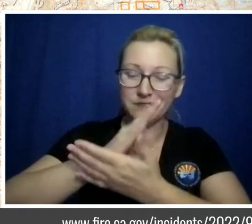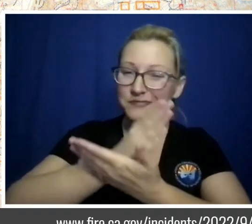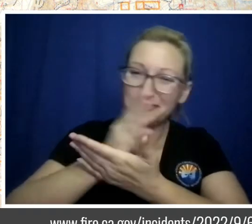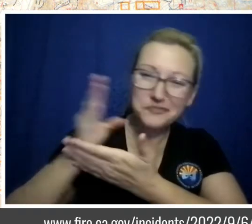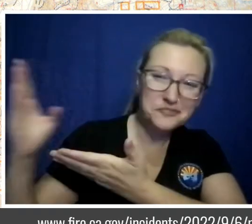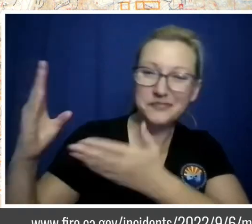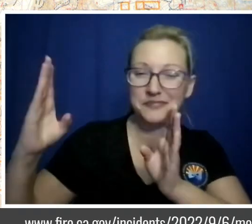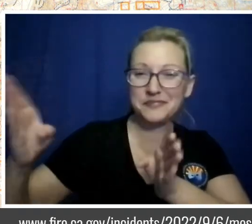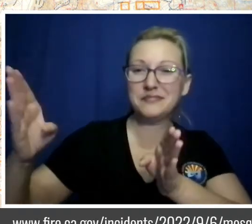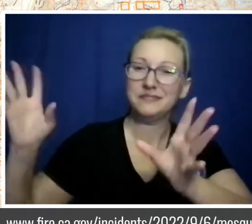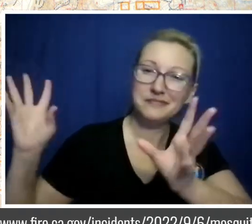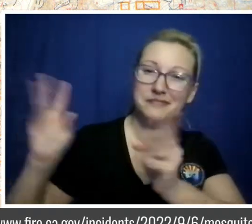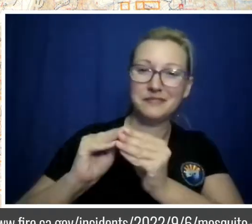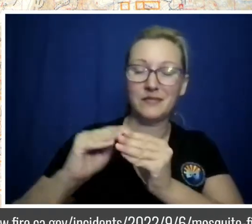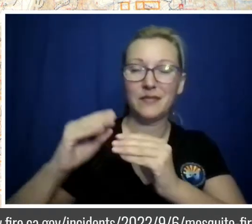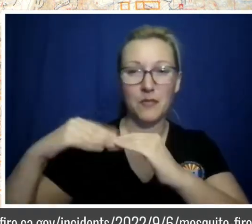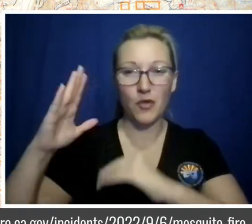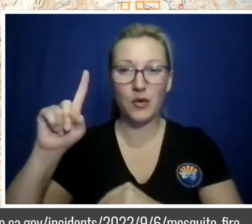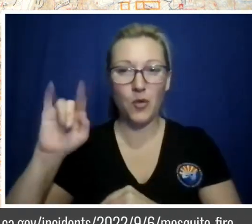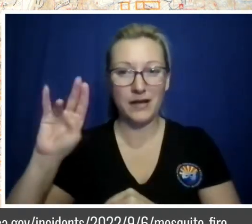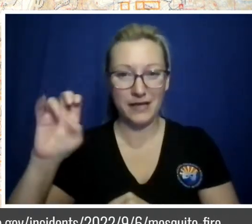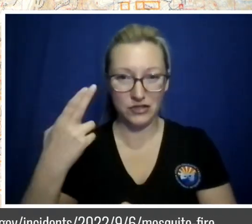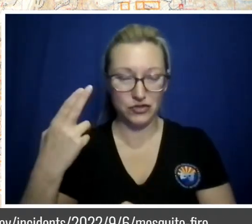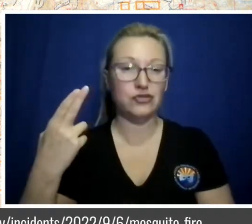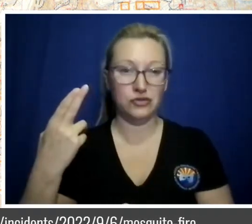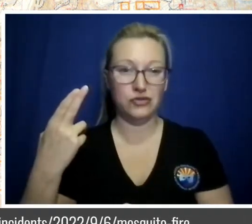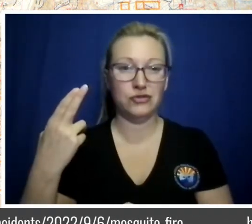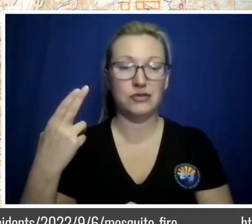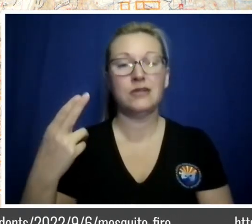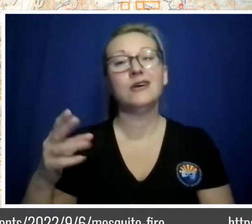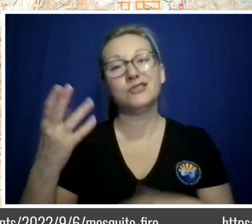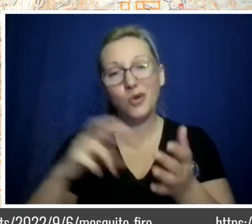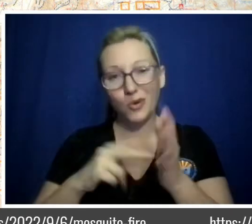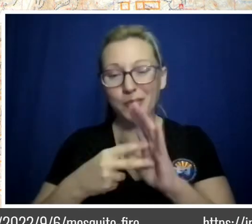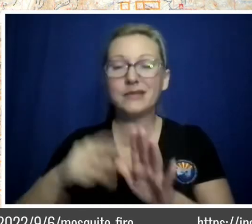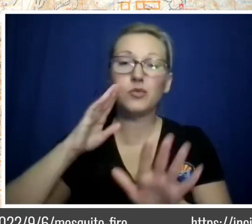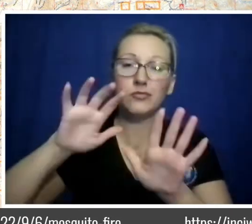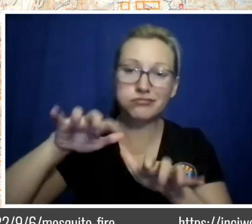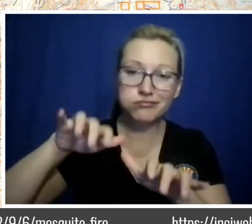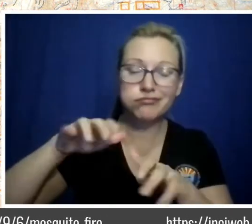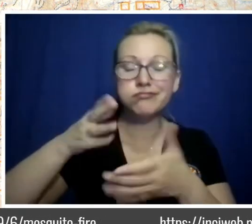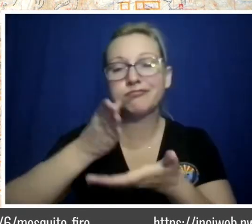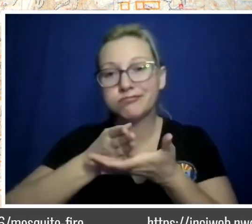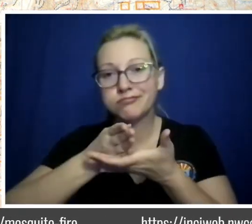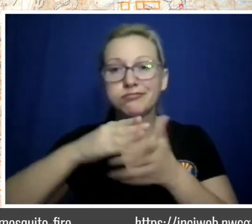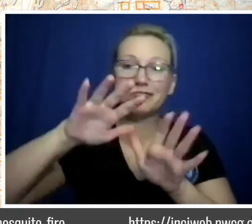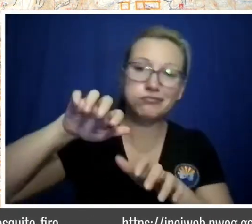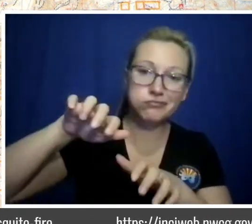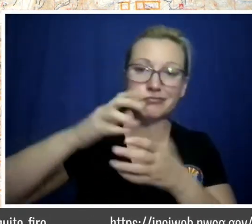hours, looking at that rainfall coming down as a little bit of showers and then stopping, a little bit of showers and